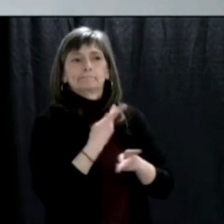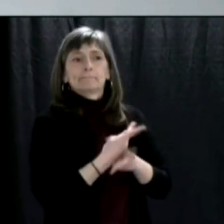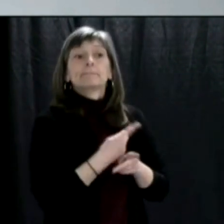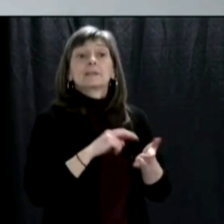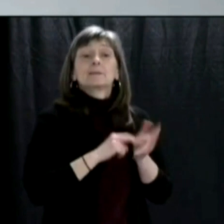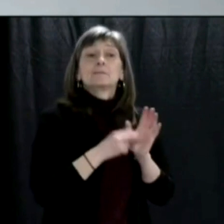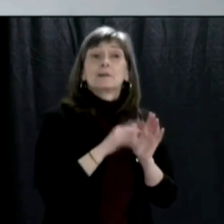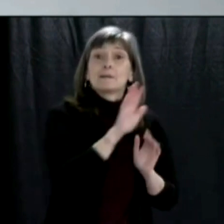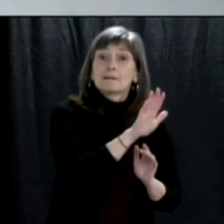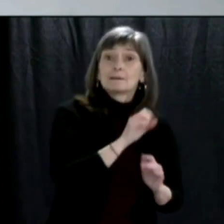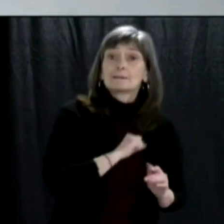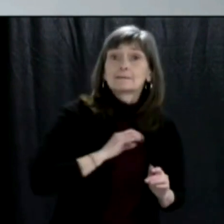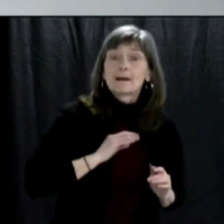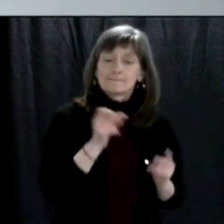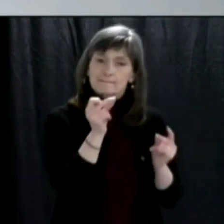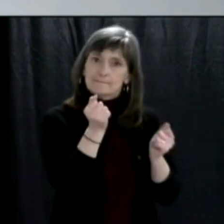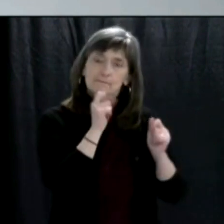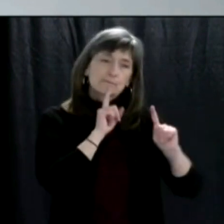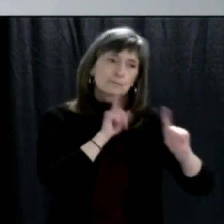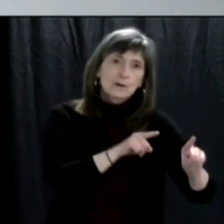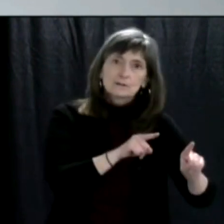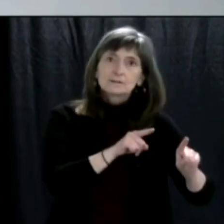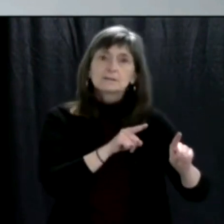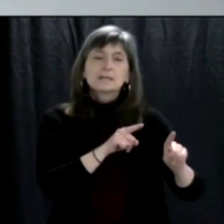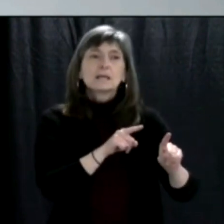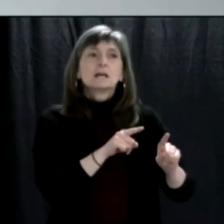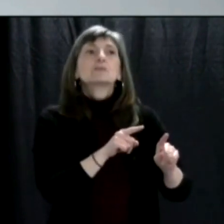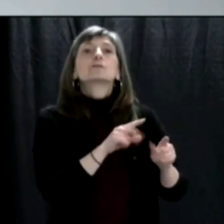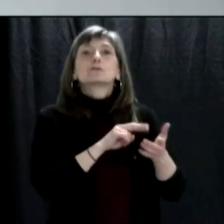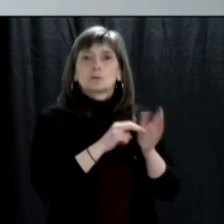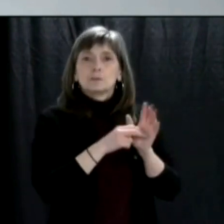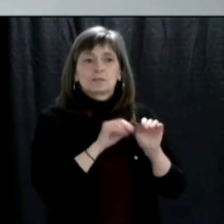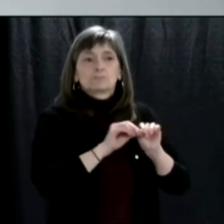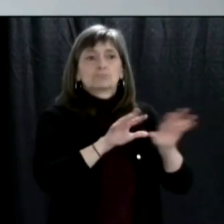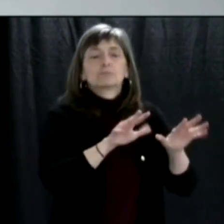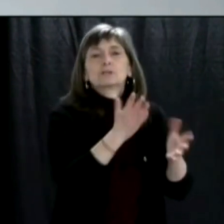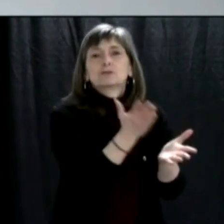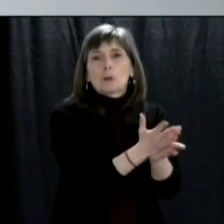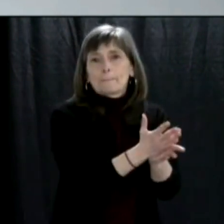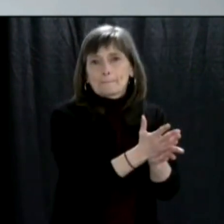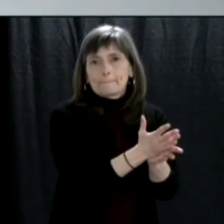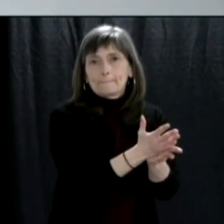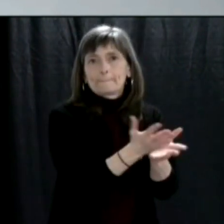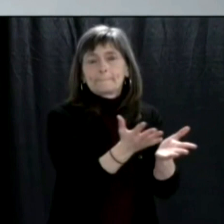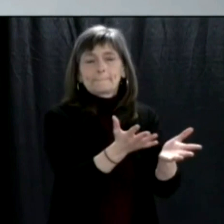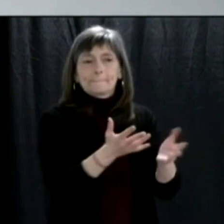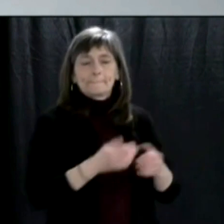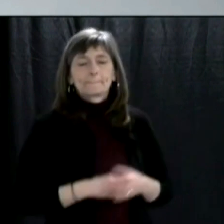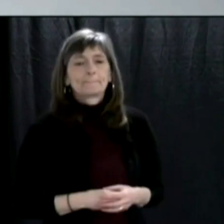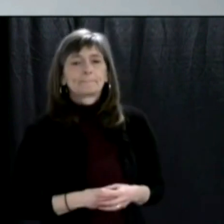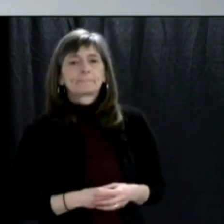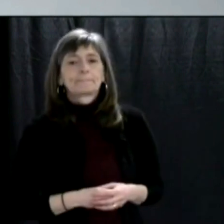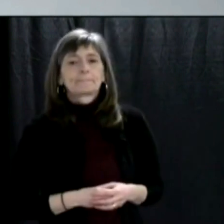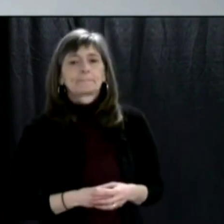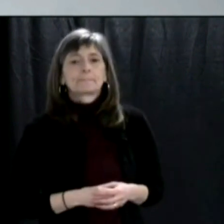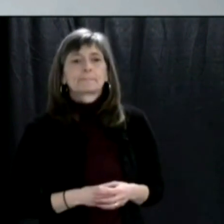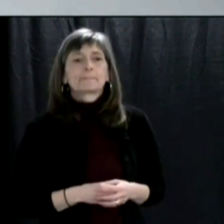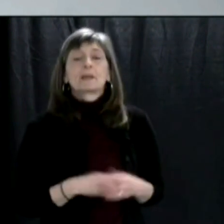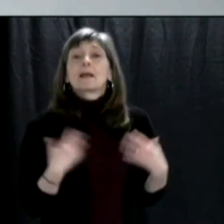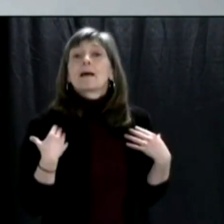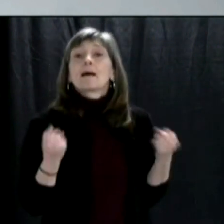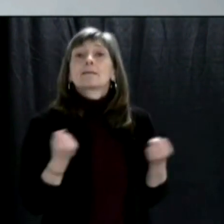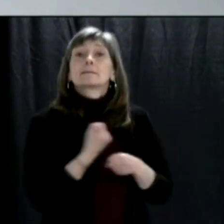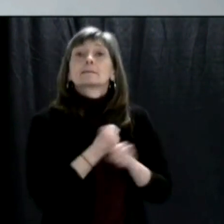staff to act quickly and helped reduce the risk of spread of the virus for staff and patients. The health and safety of